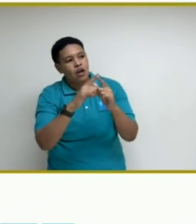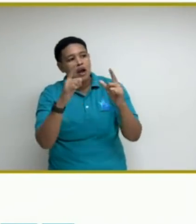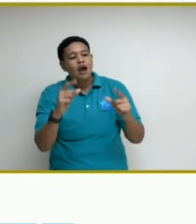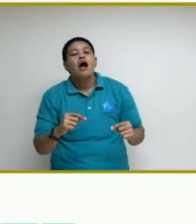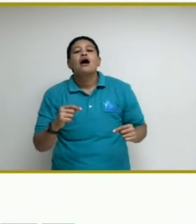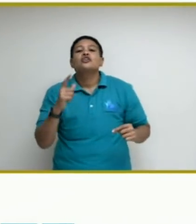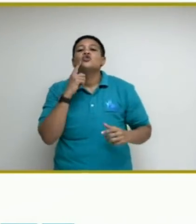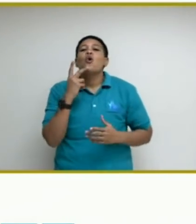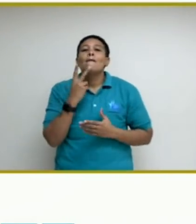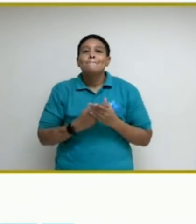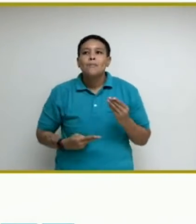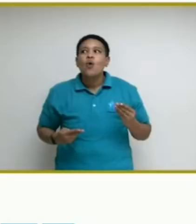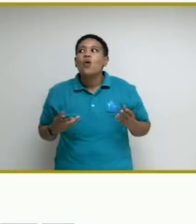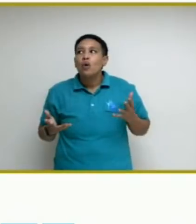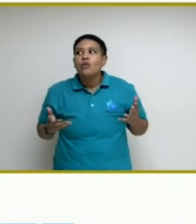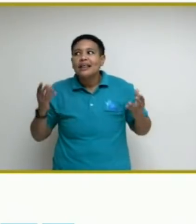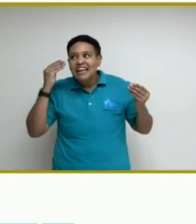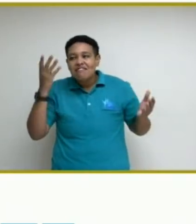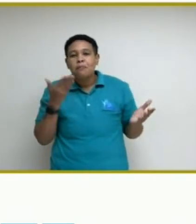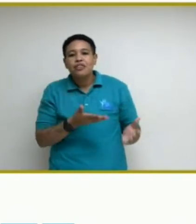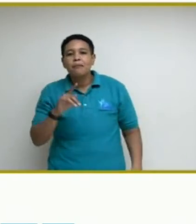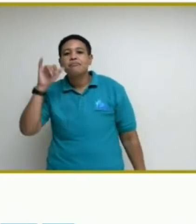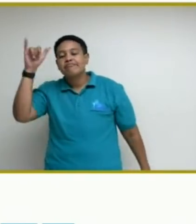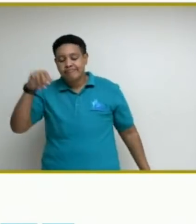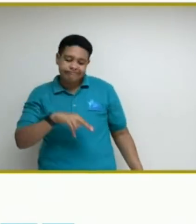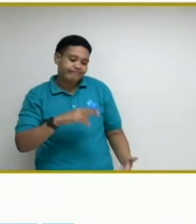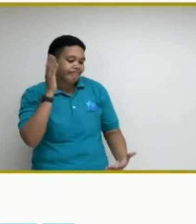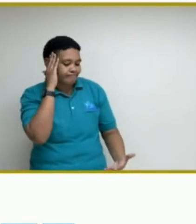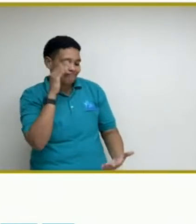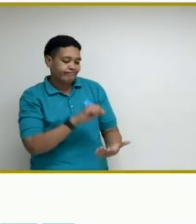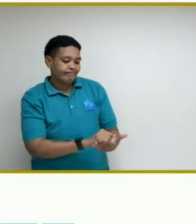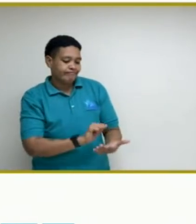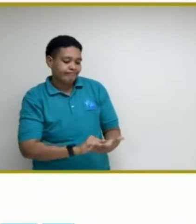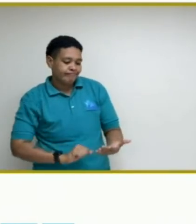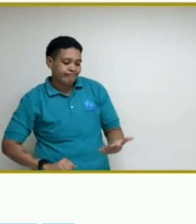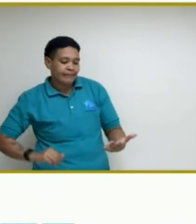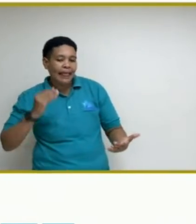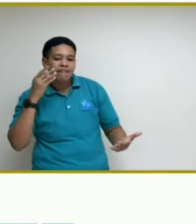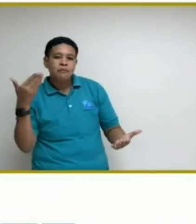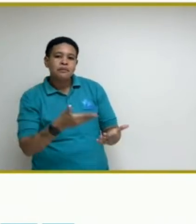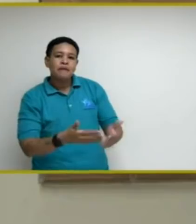that both those bits of information are captured separately?